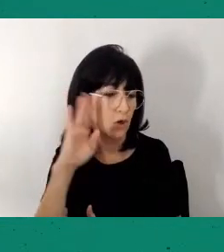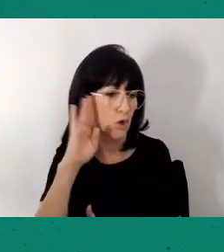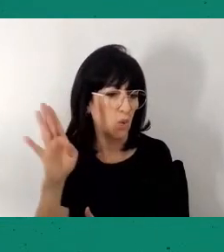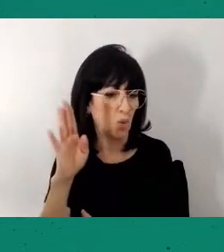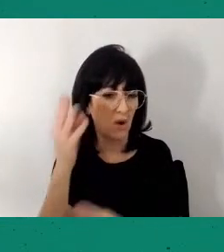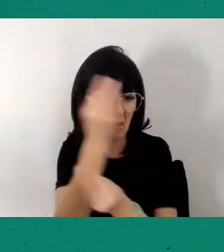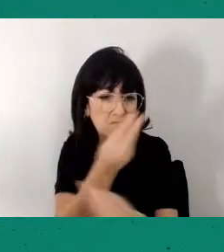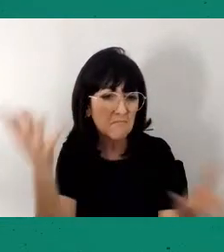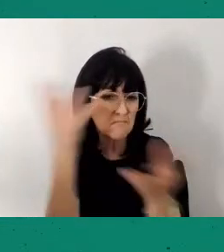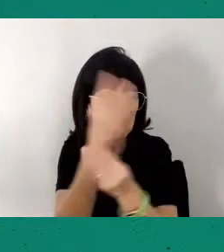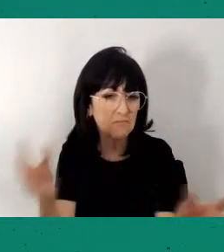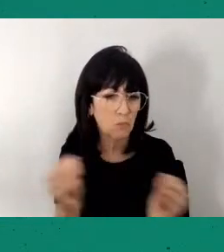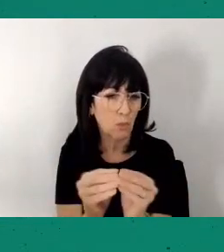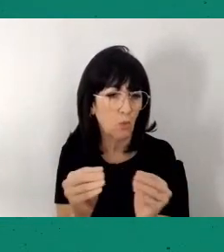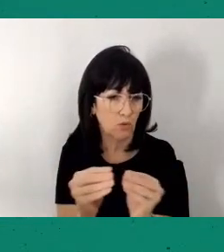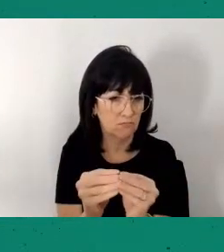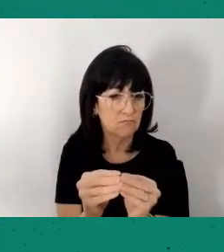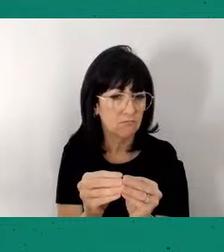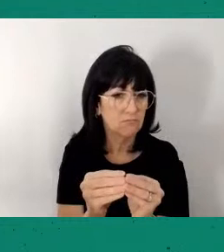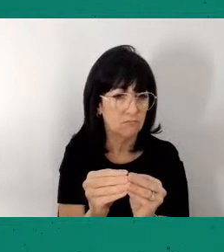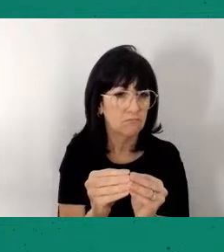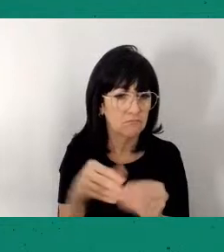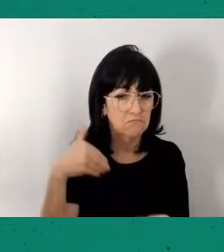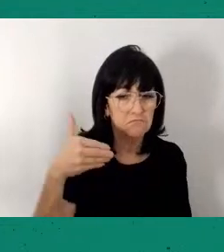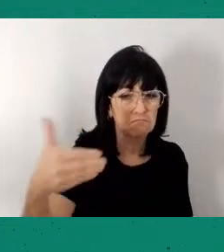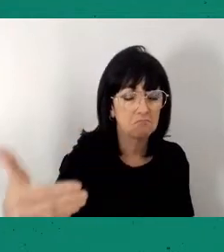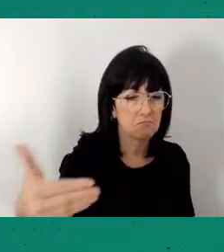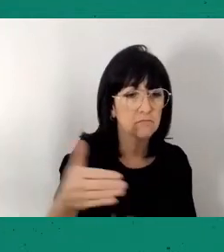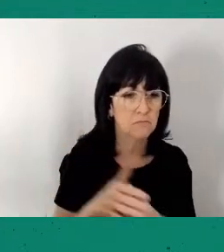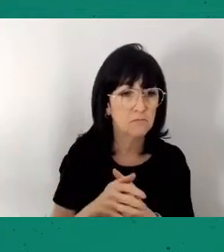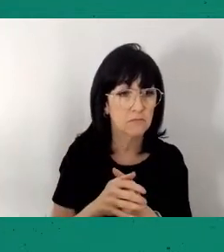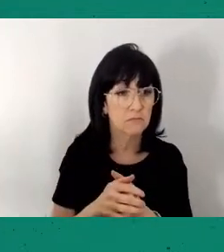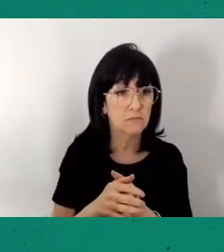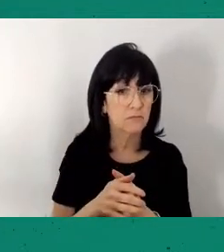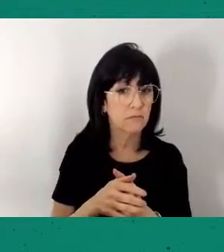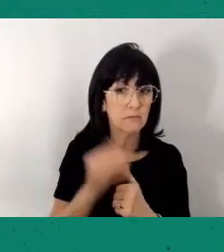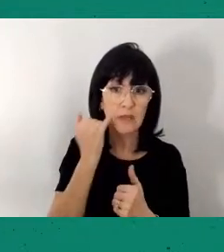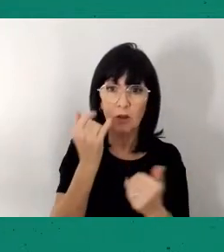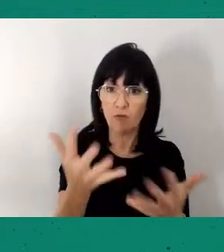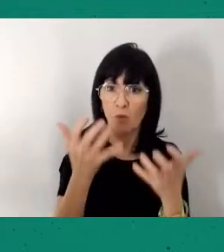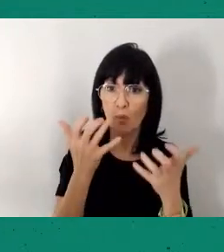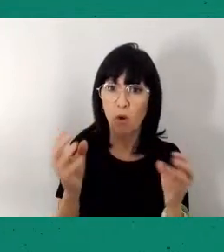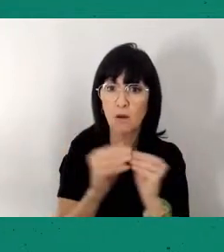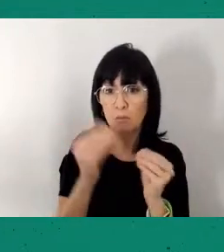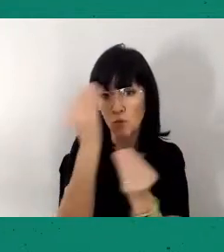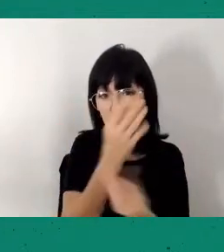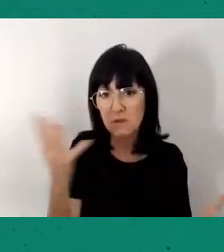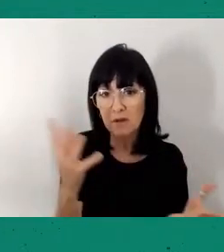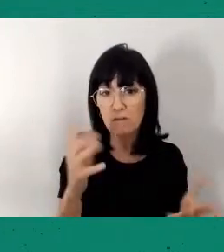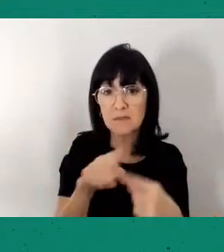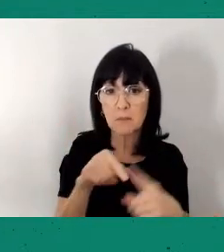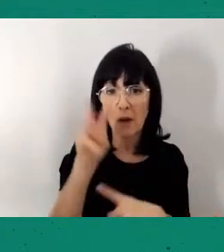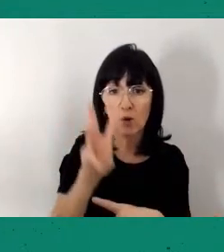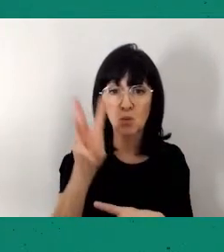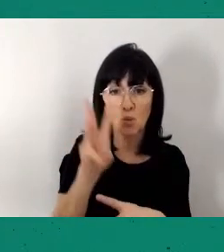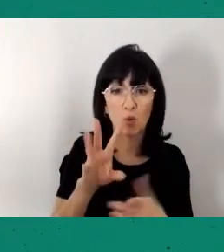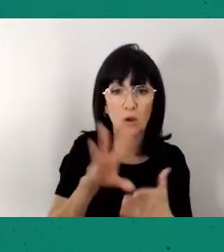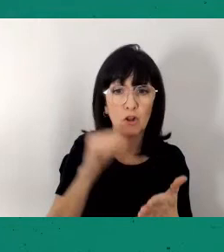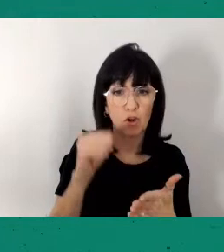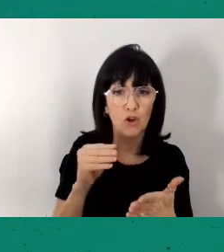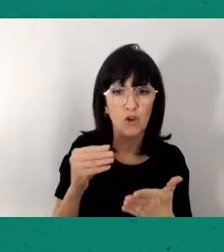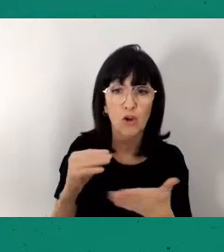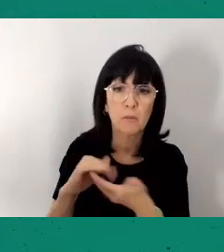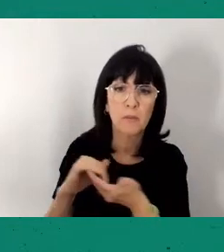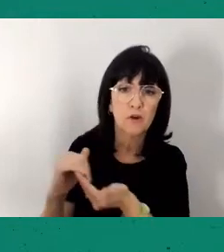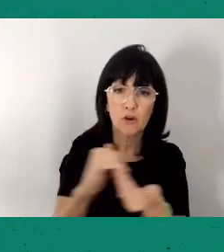information about that. If you want more information about our Wilmington Learning Collaborative, you can get it